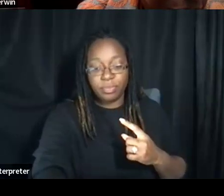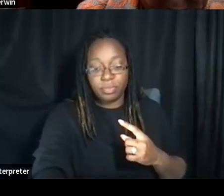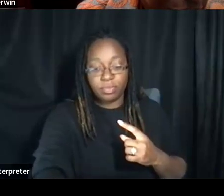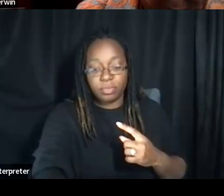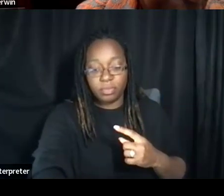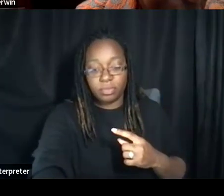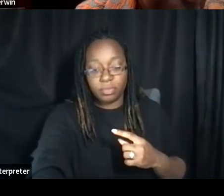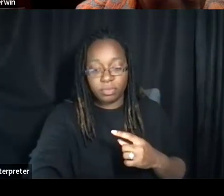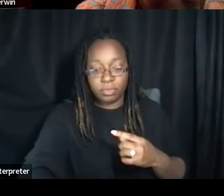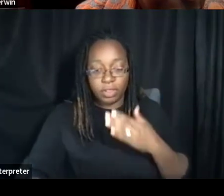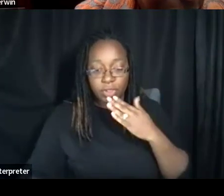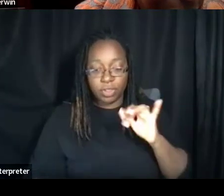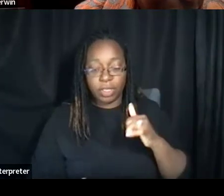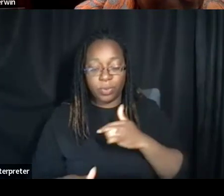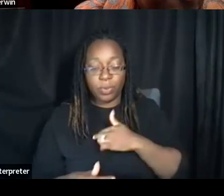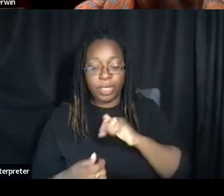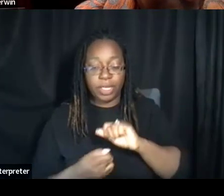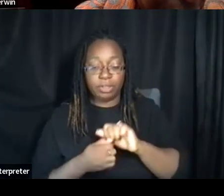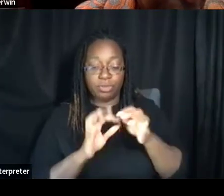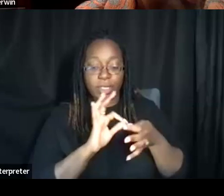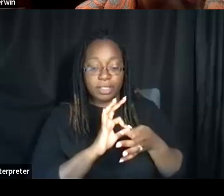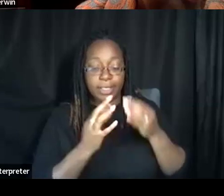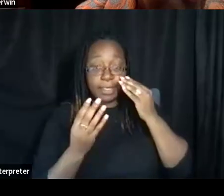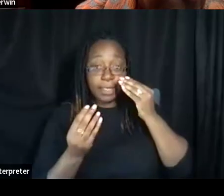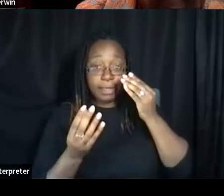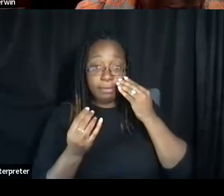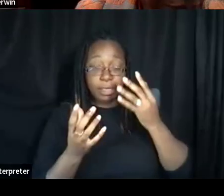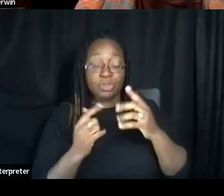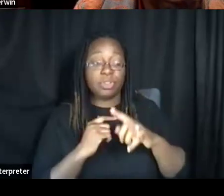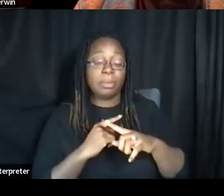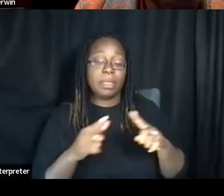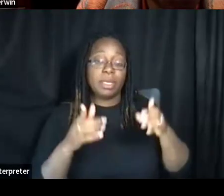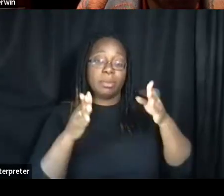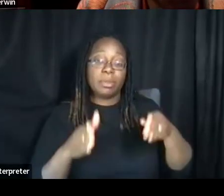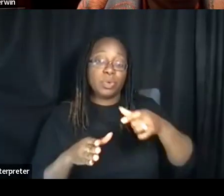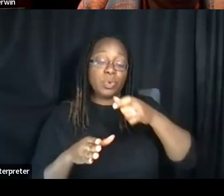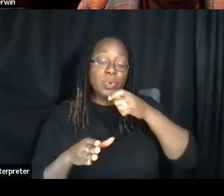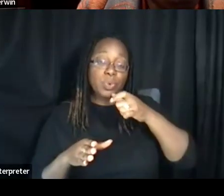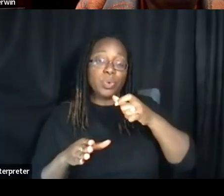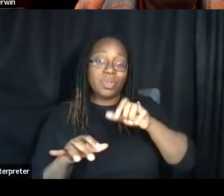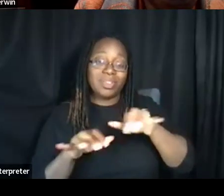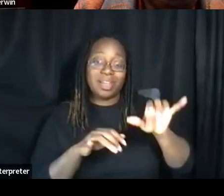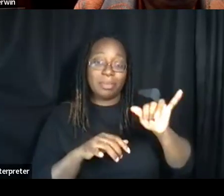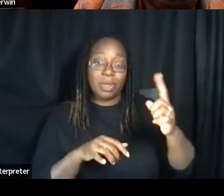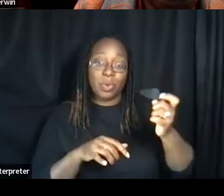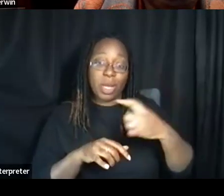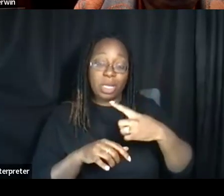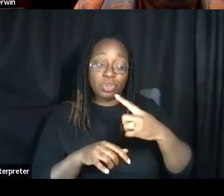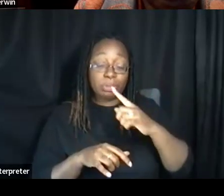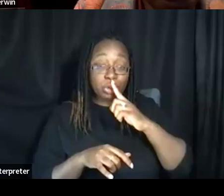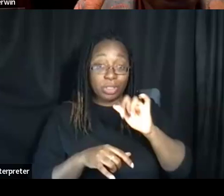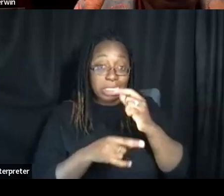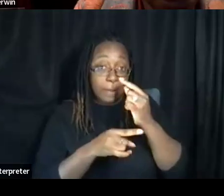translate the info, and I think the person who typed the question said that it's appropriate